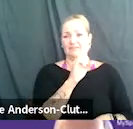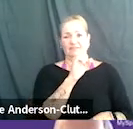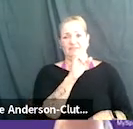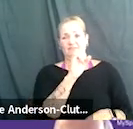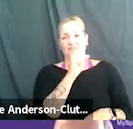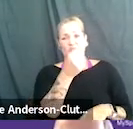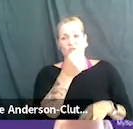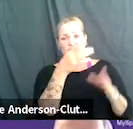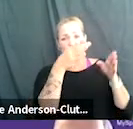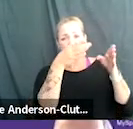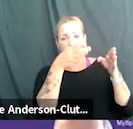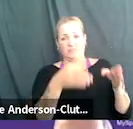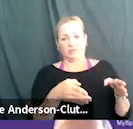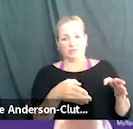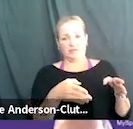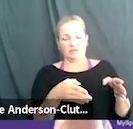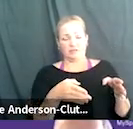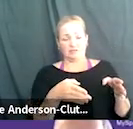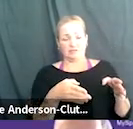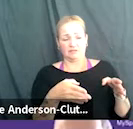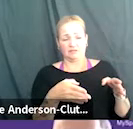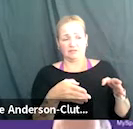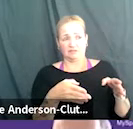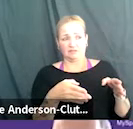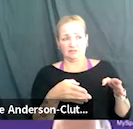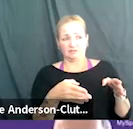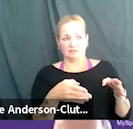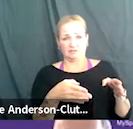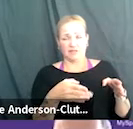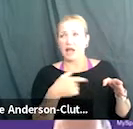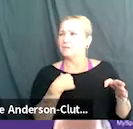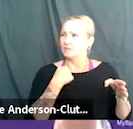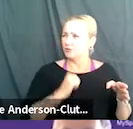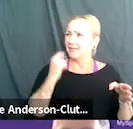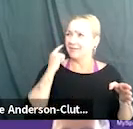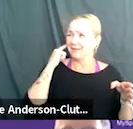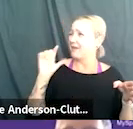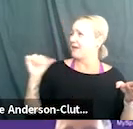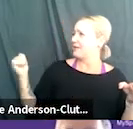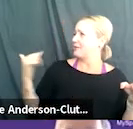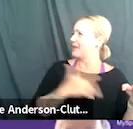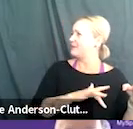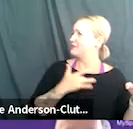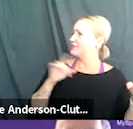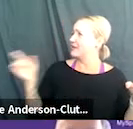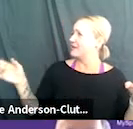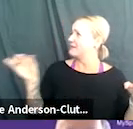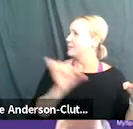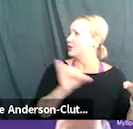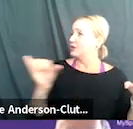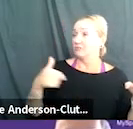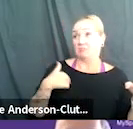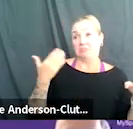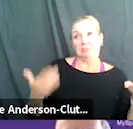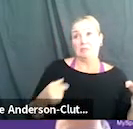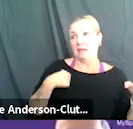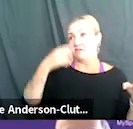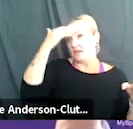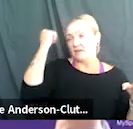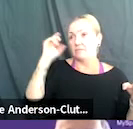who needed that sort of constant prompting to do anything. And this was a completely new behavior for him that hadn't been seen previously.